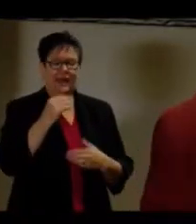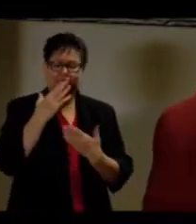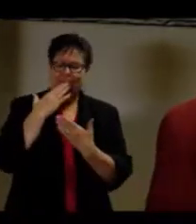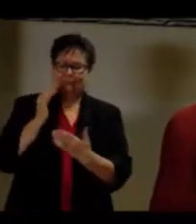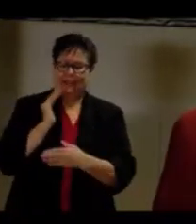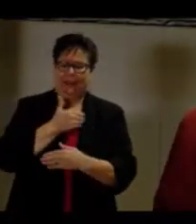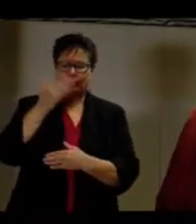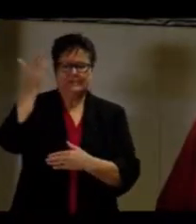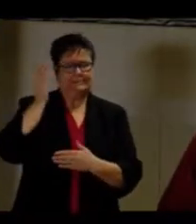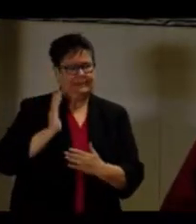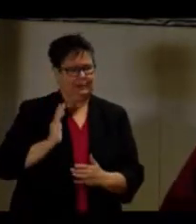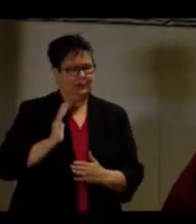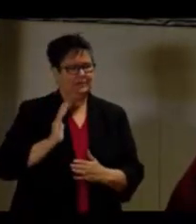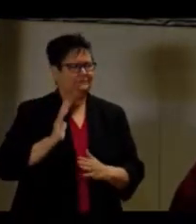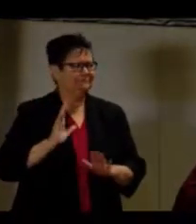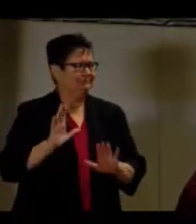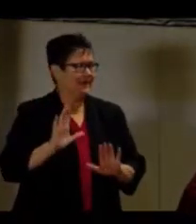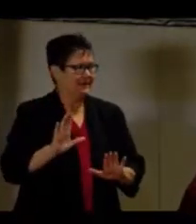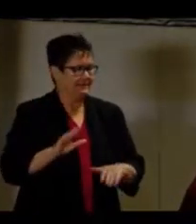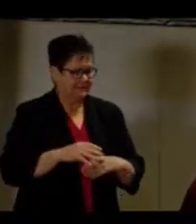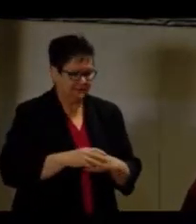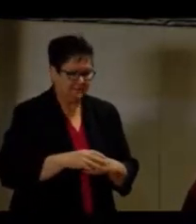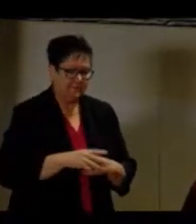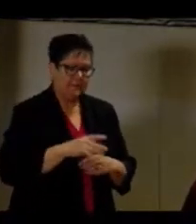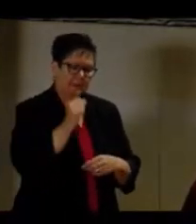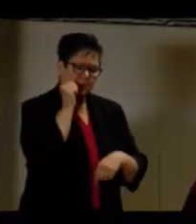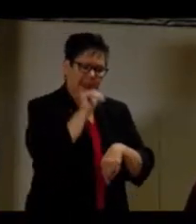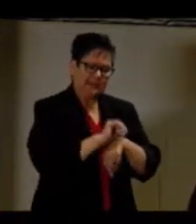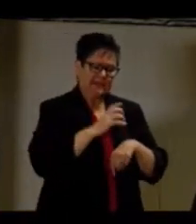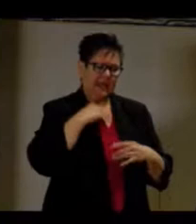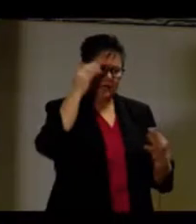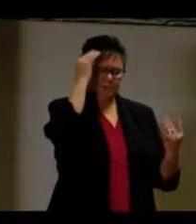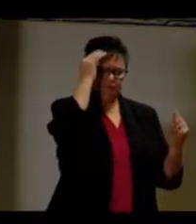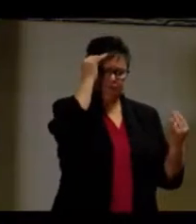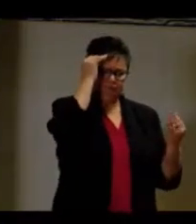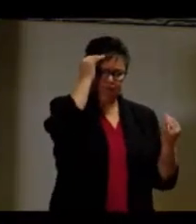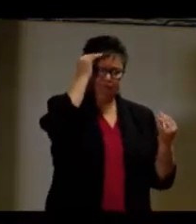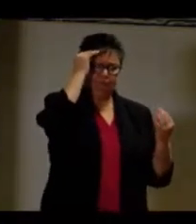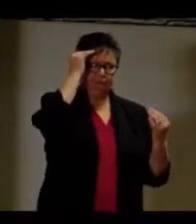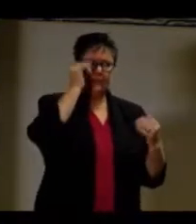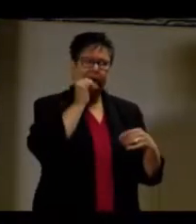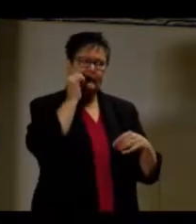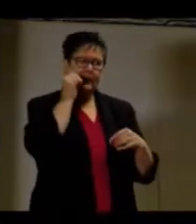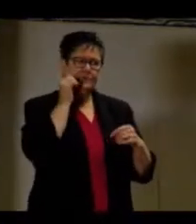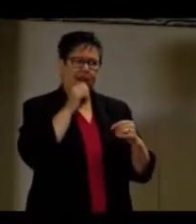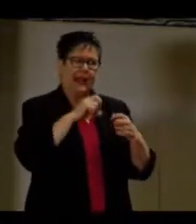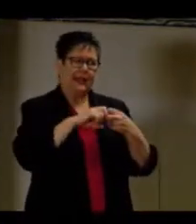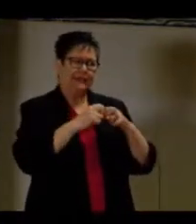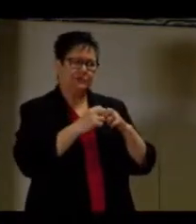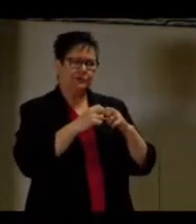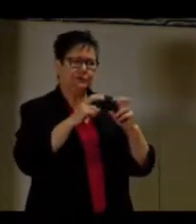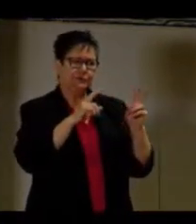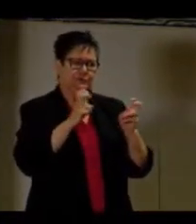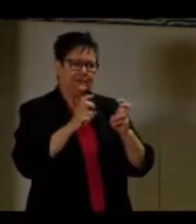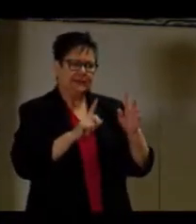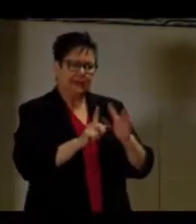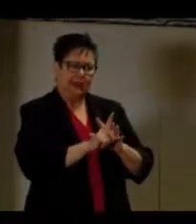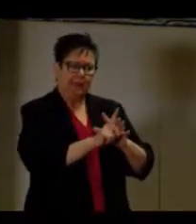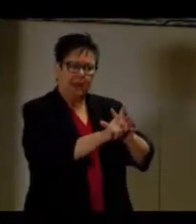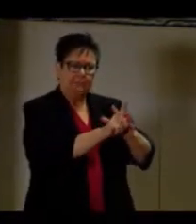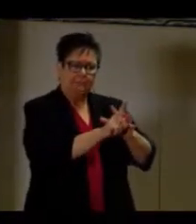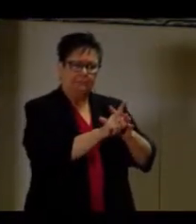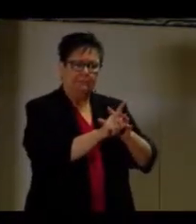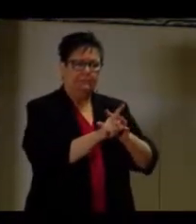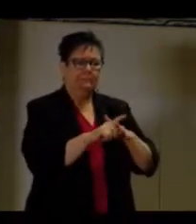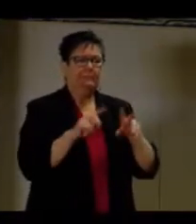last night of some of the key issues that came up in the talks yesterday, the key themes, I guess, if you will.